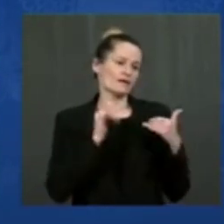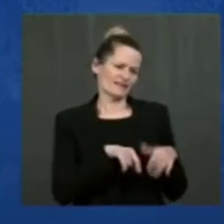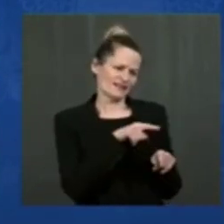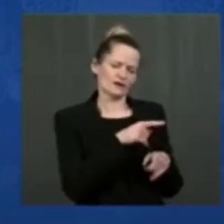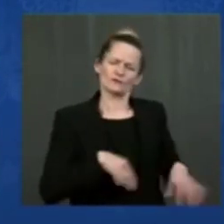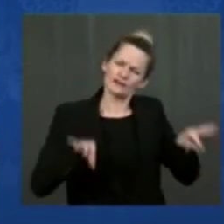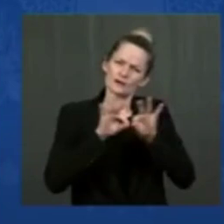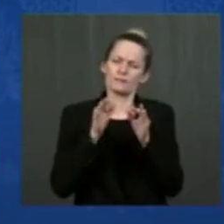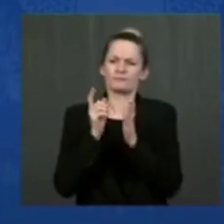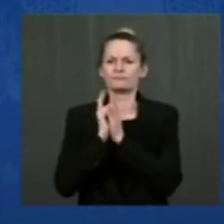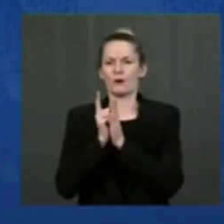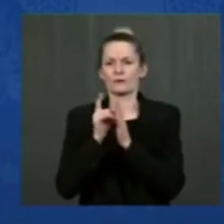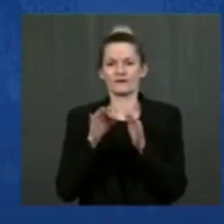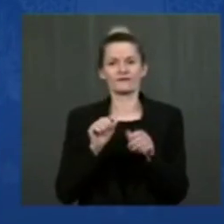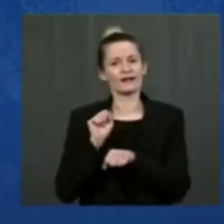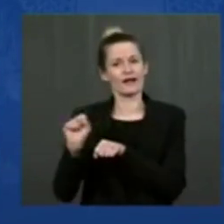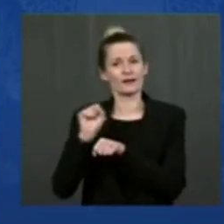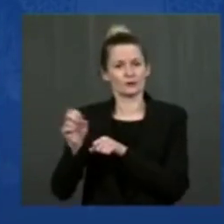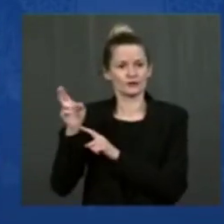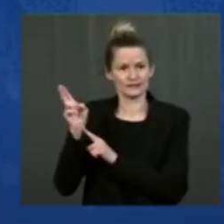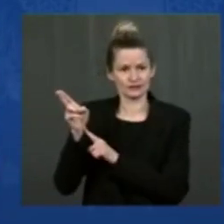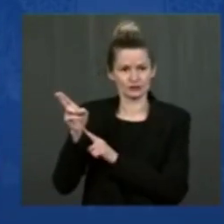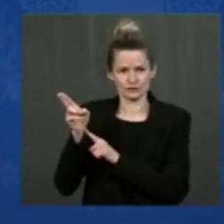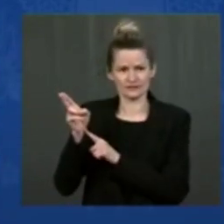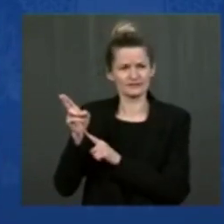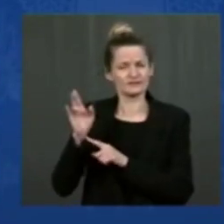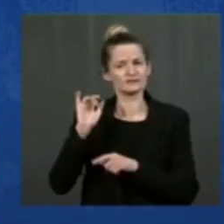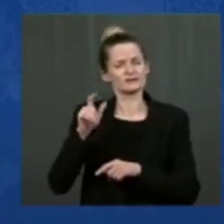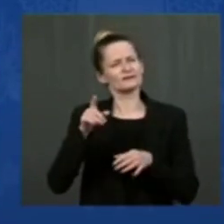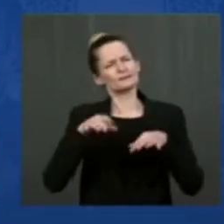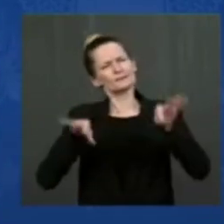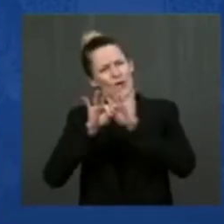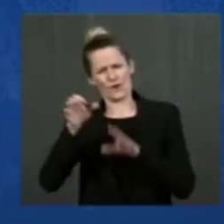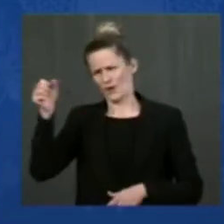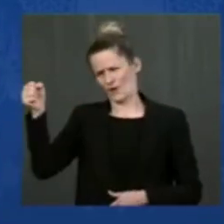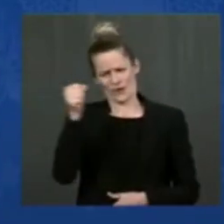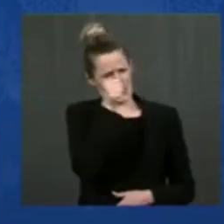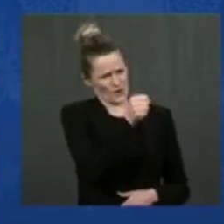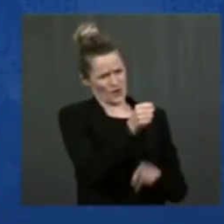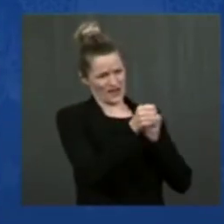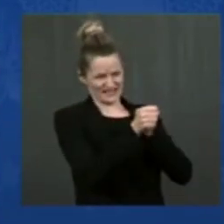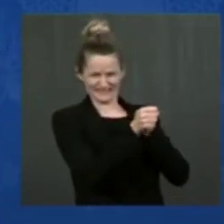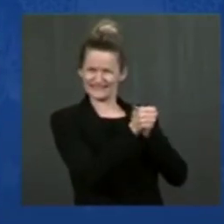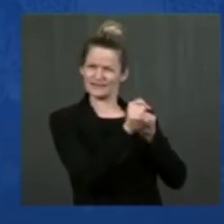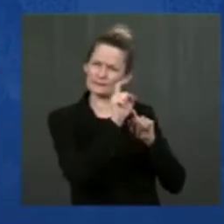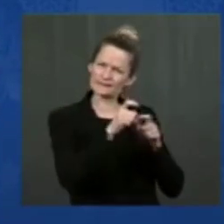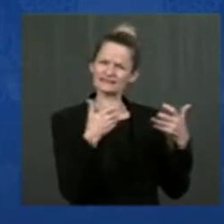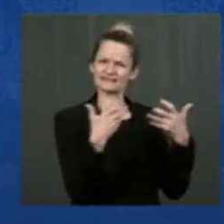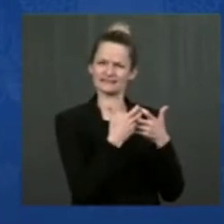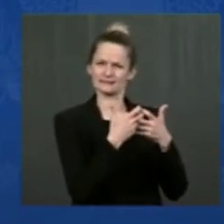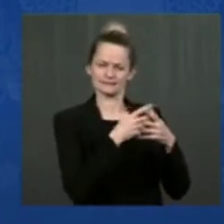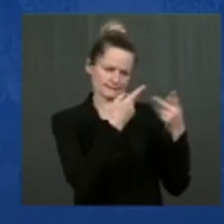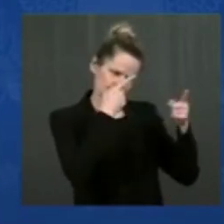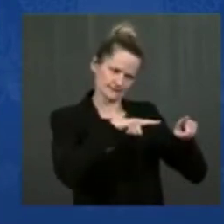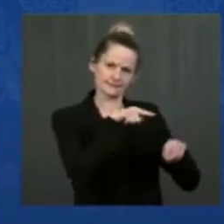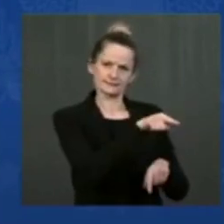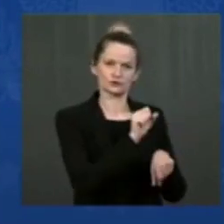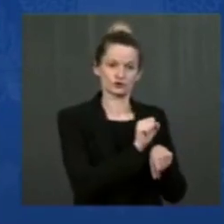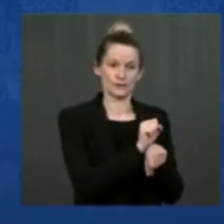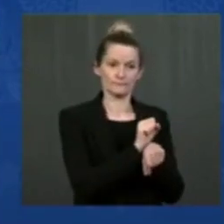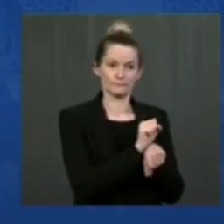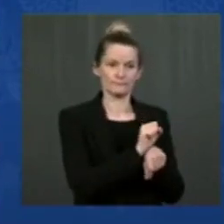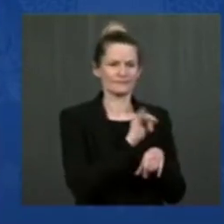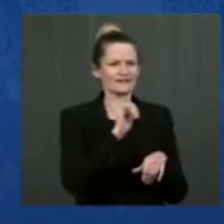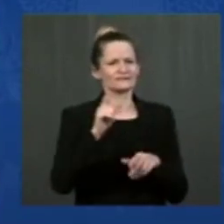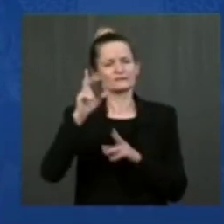lead the labor movement. It's my honor to introduce the first woman ever to serve as the president of the